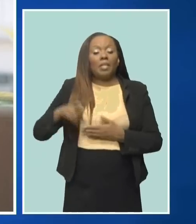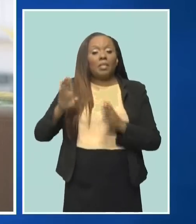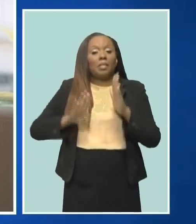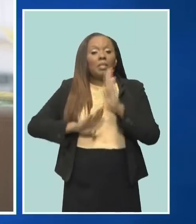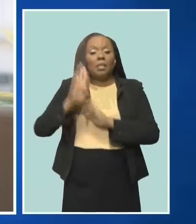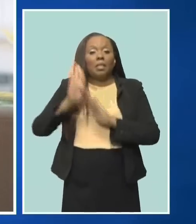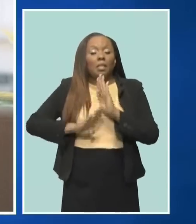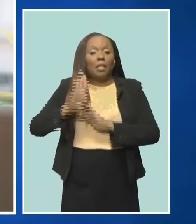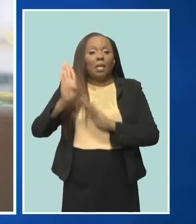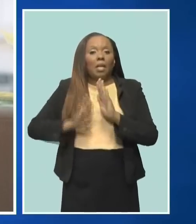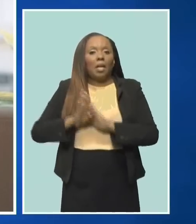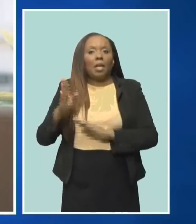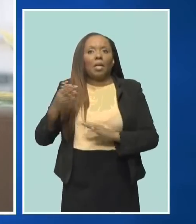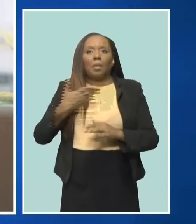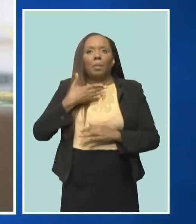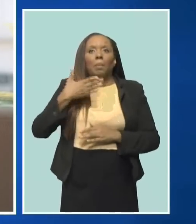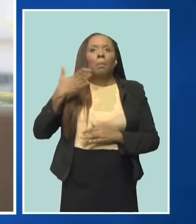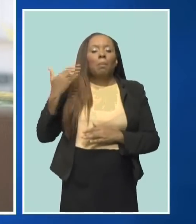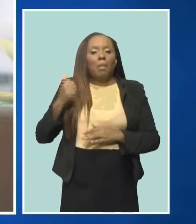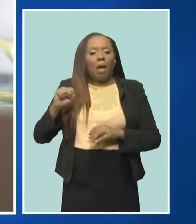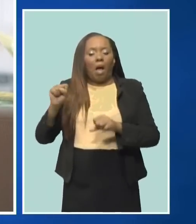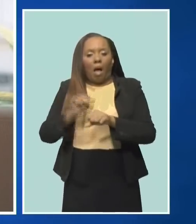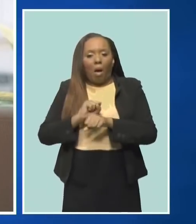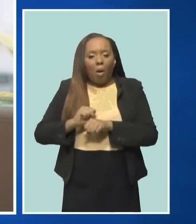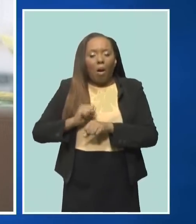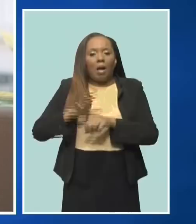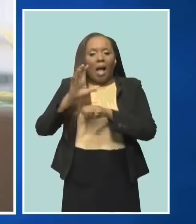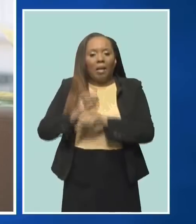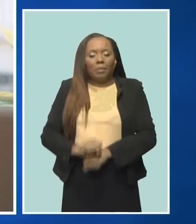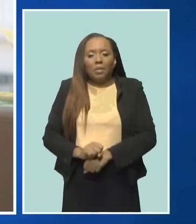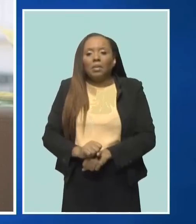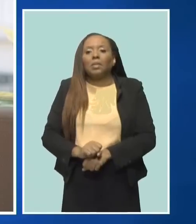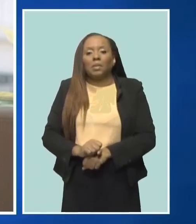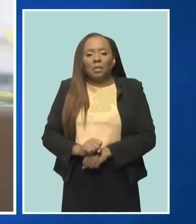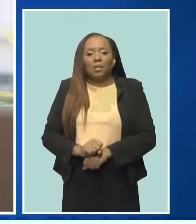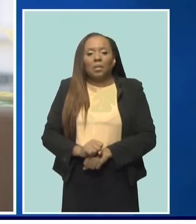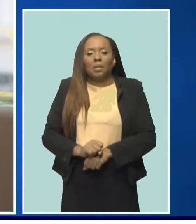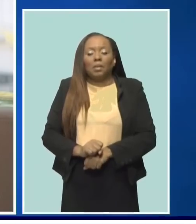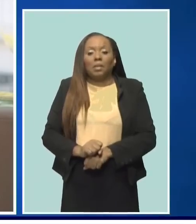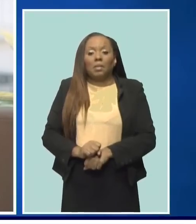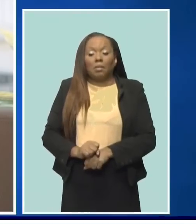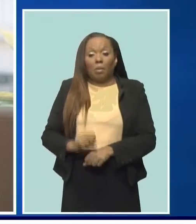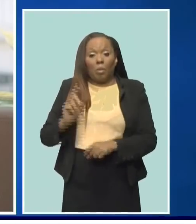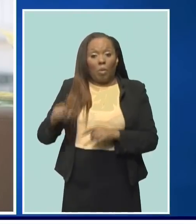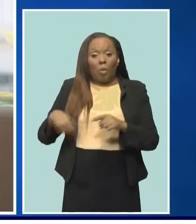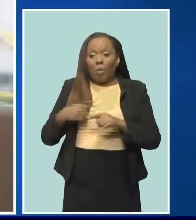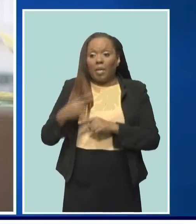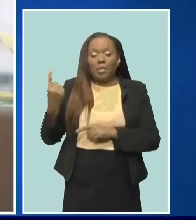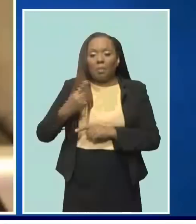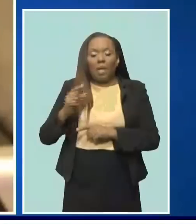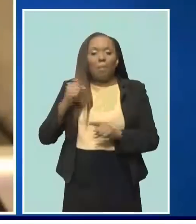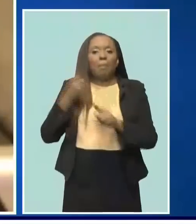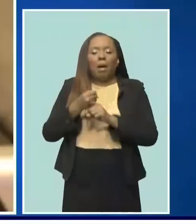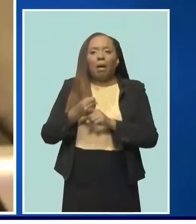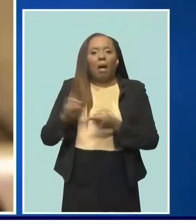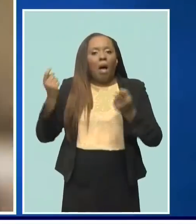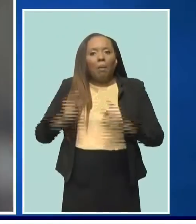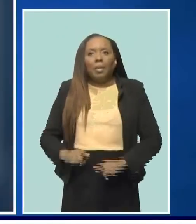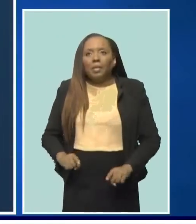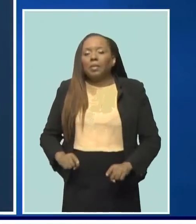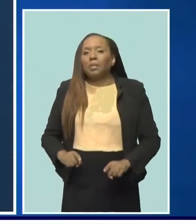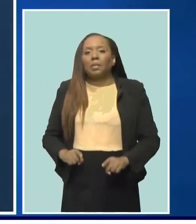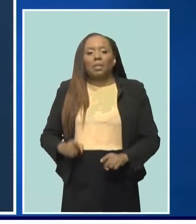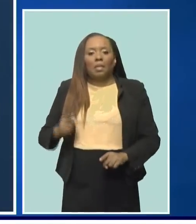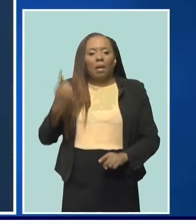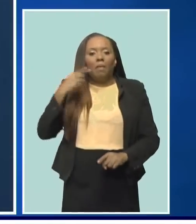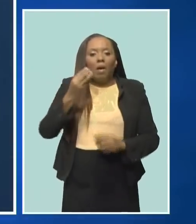competencies within the region to offset some of the demands that we're seeing in the food